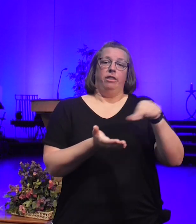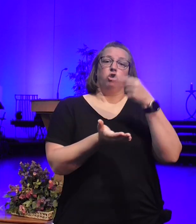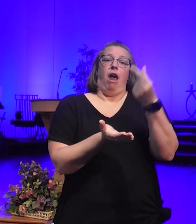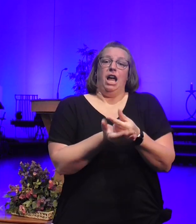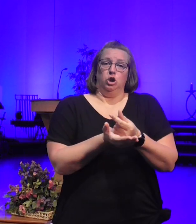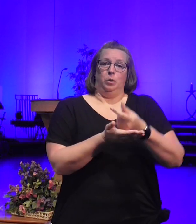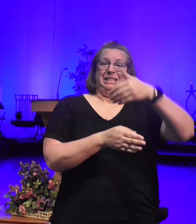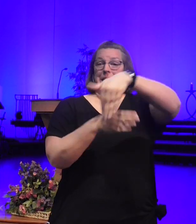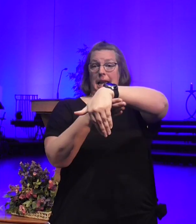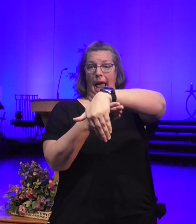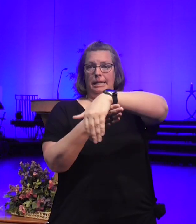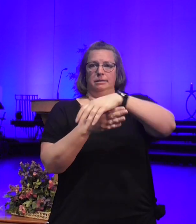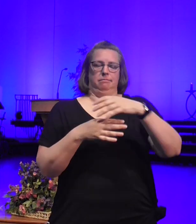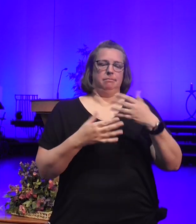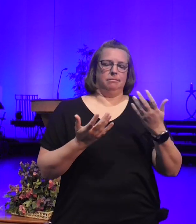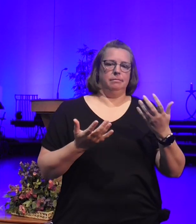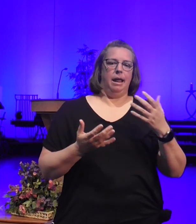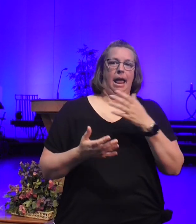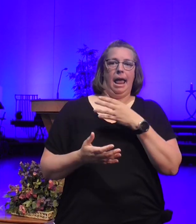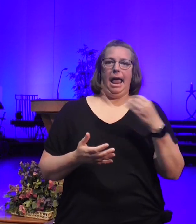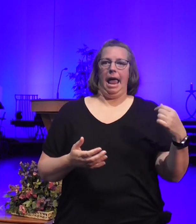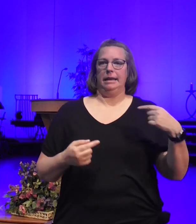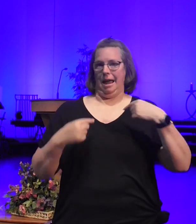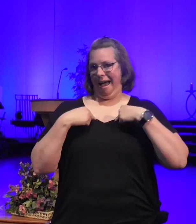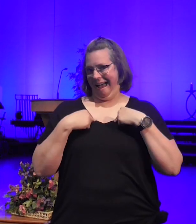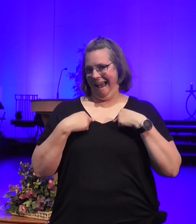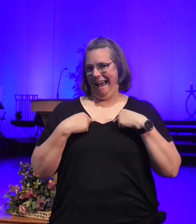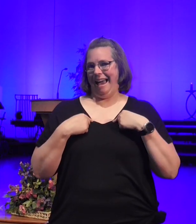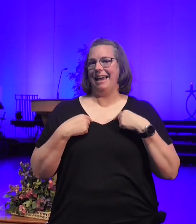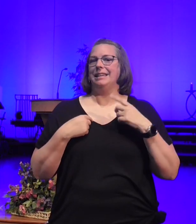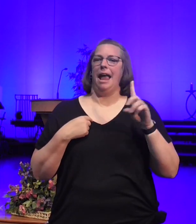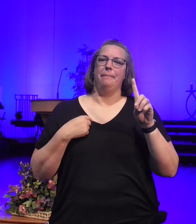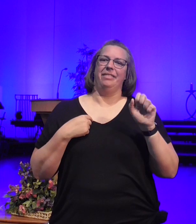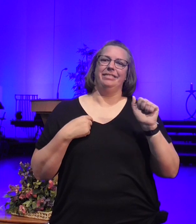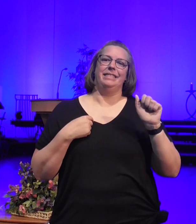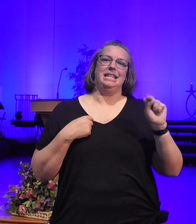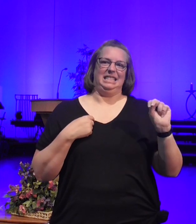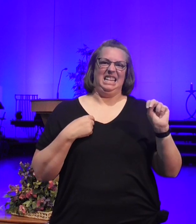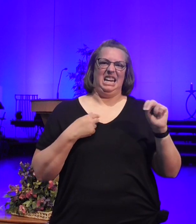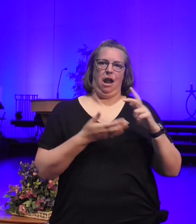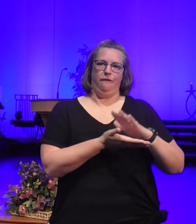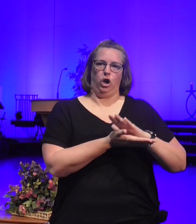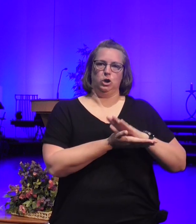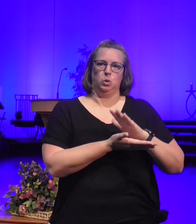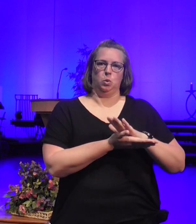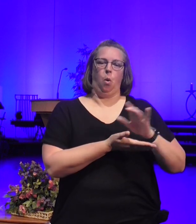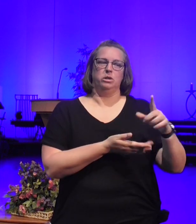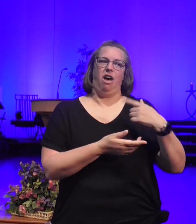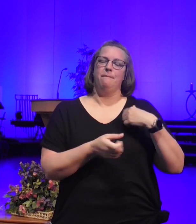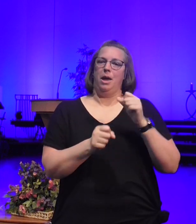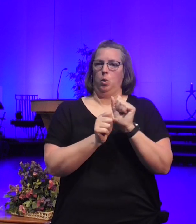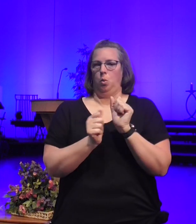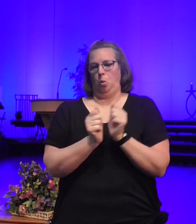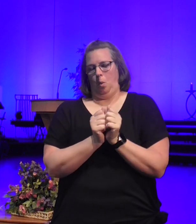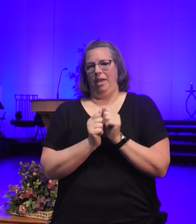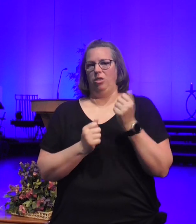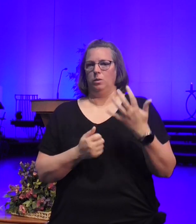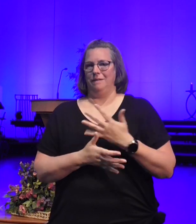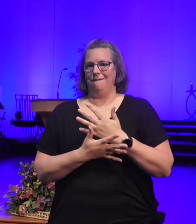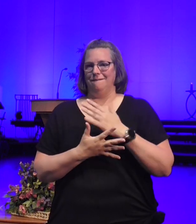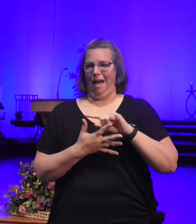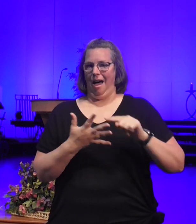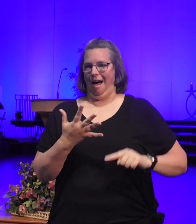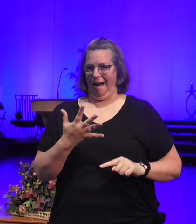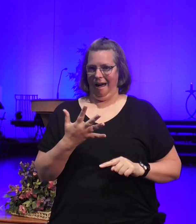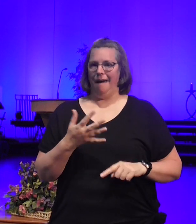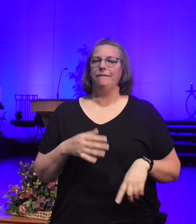graduating tonight, and I get to be the dean of our ministerial school, and so I've gotten to be with our 5 graduates. And one of our